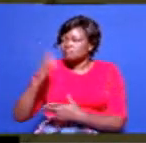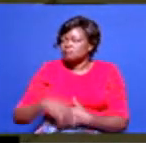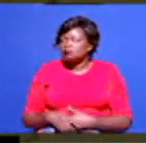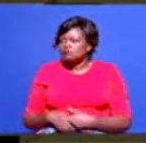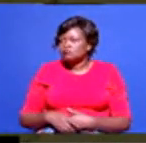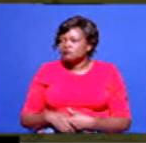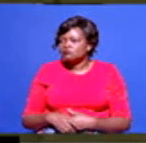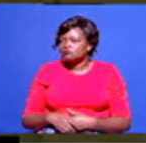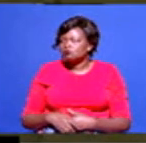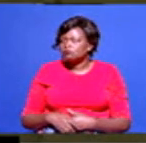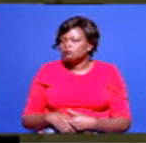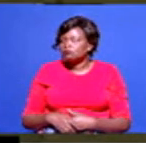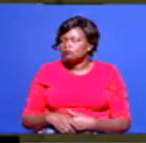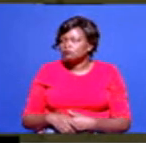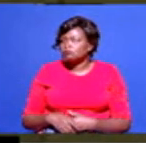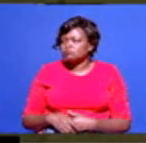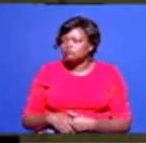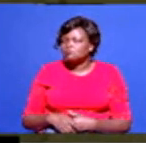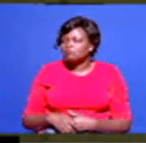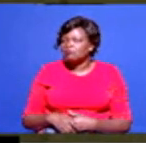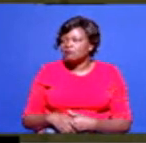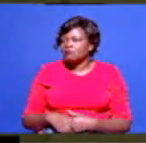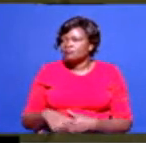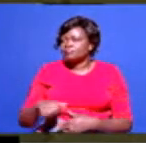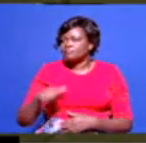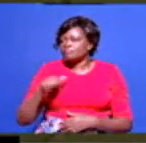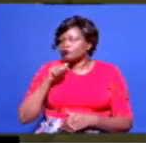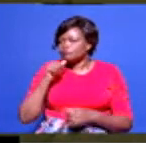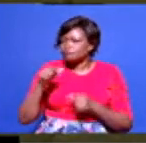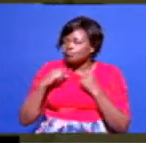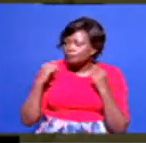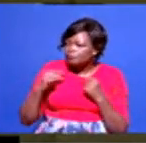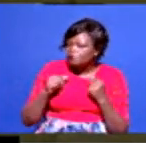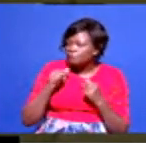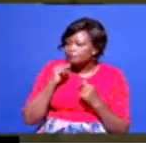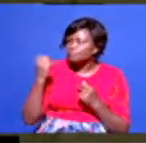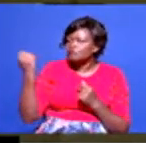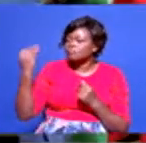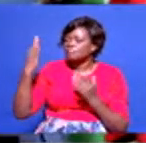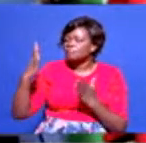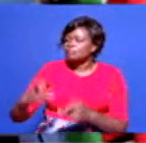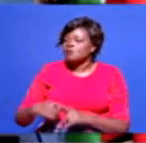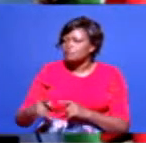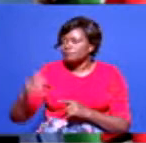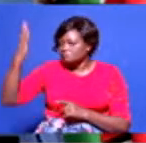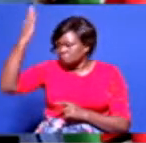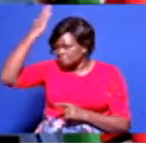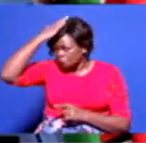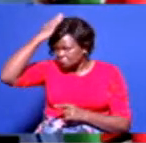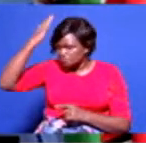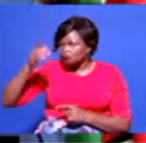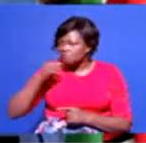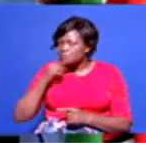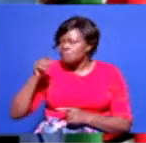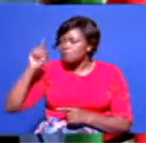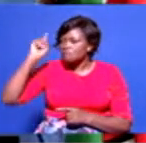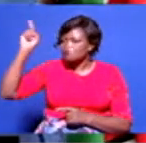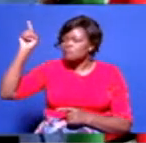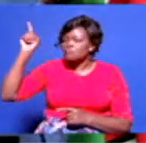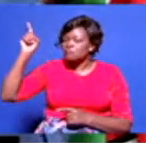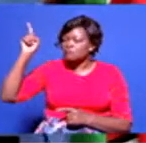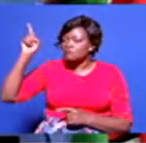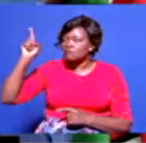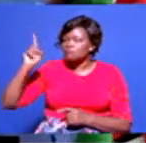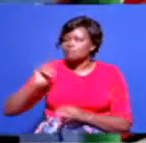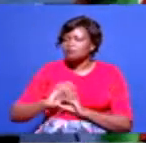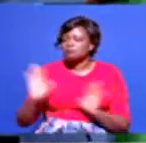not a priest. He was not a preacher. But he was a humble man of God. What are you